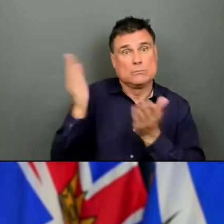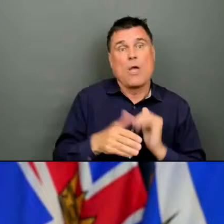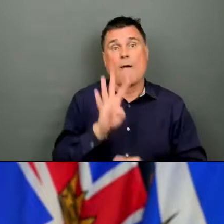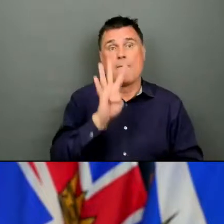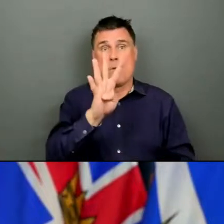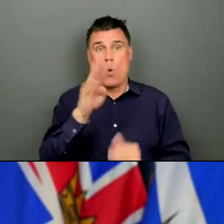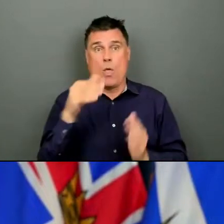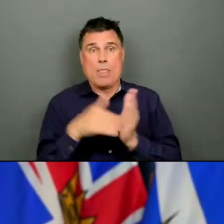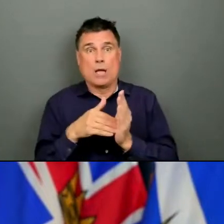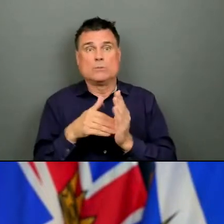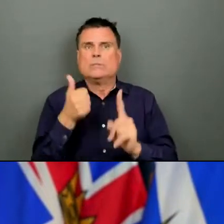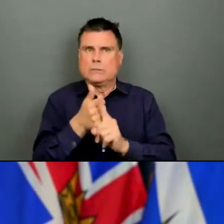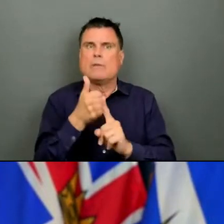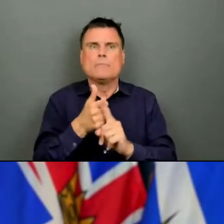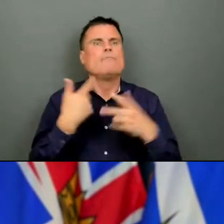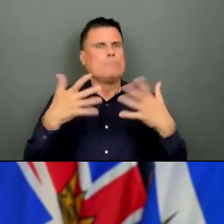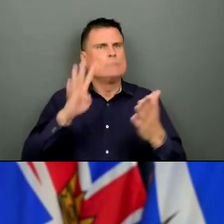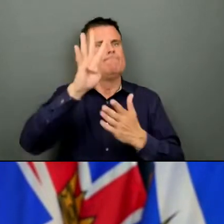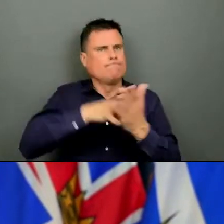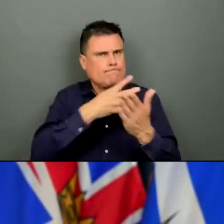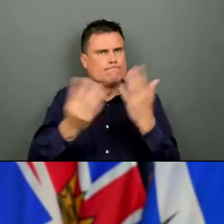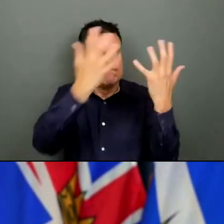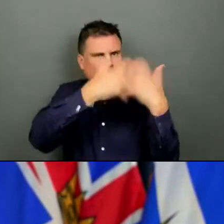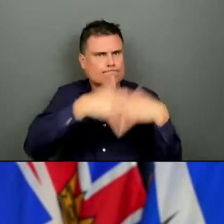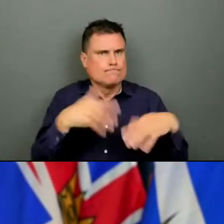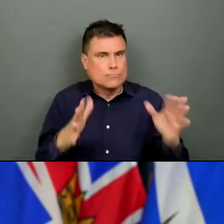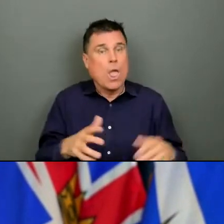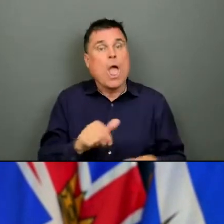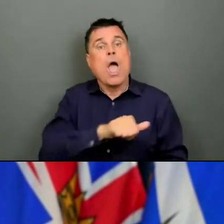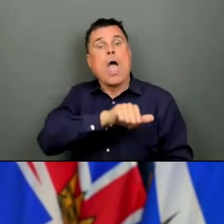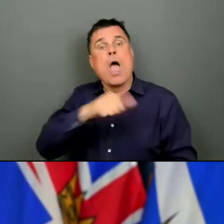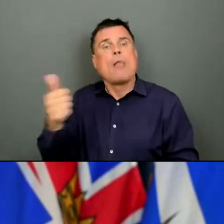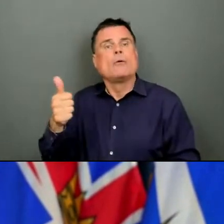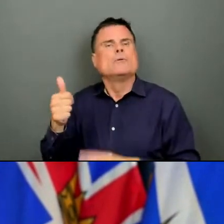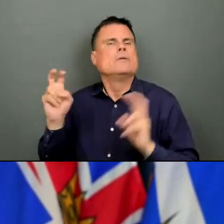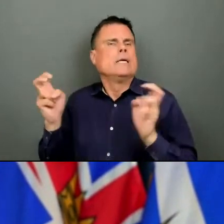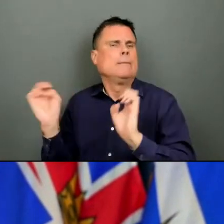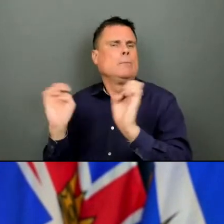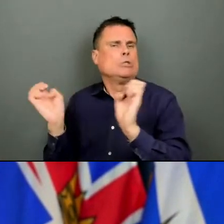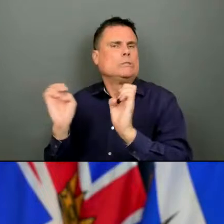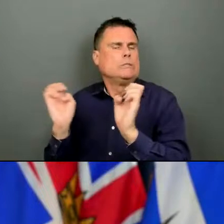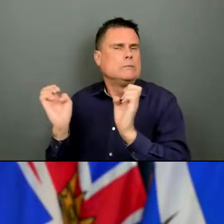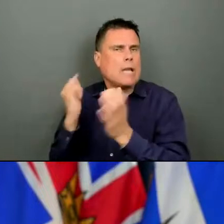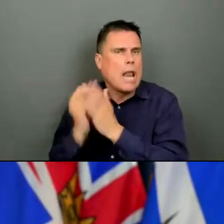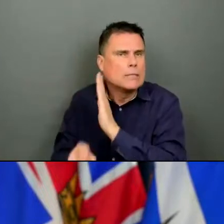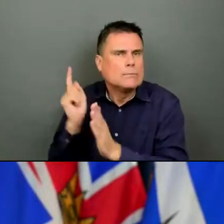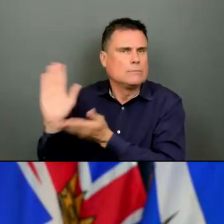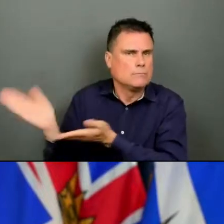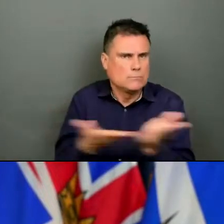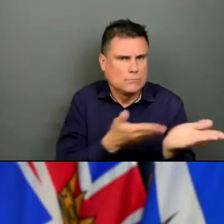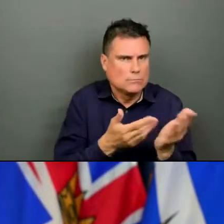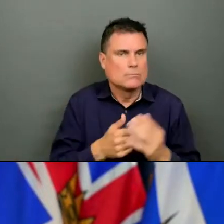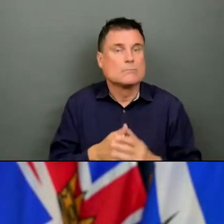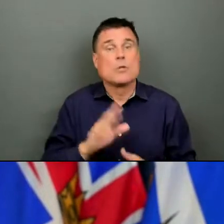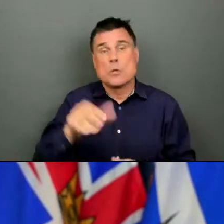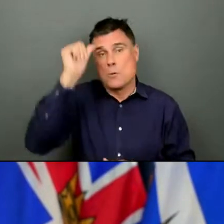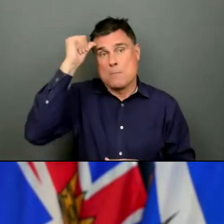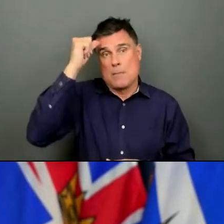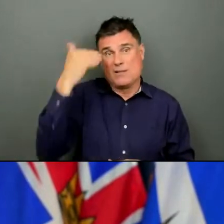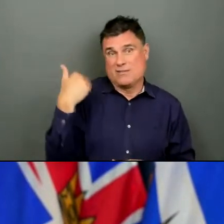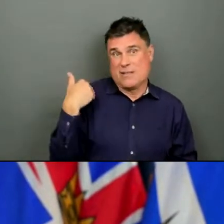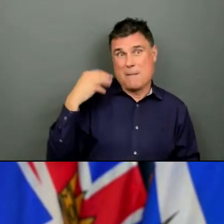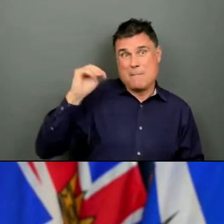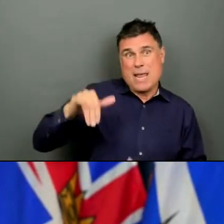were scheduled surgeries and 1,430 were unscheduled surgeries. You recall that that was the day of the May long weekend. And